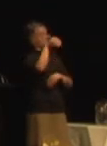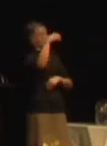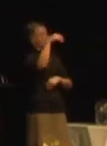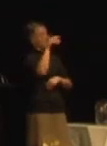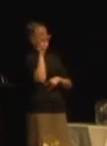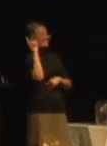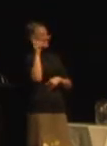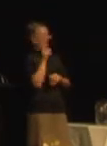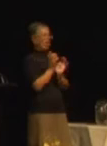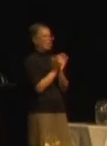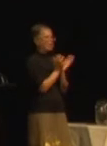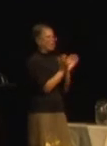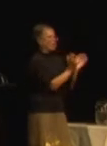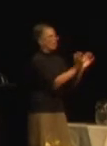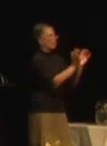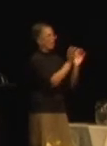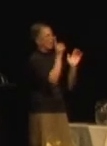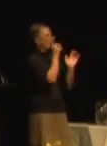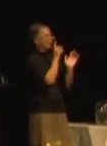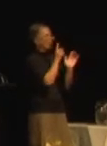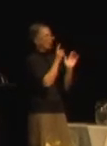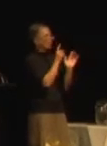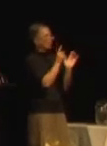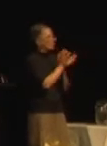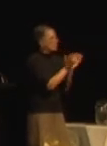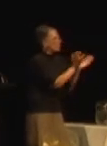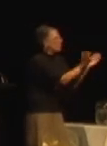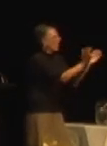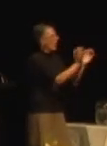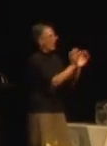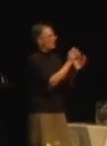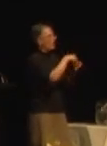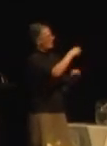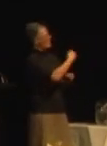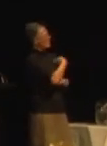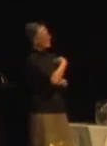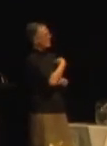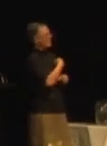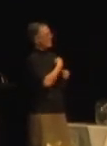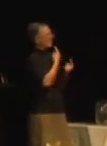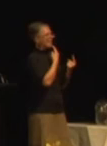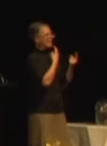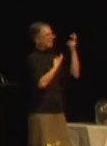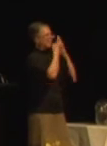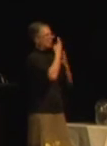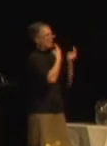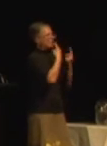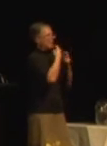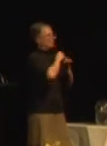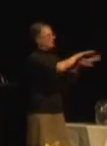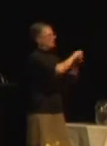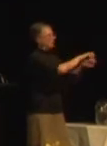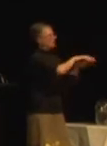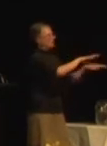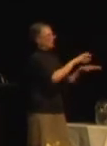media campaigns to simultaneously enrage and flatter their supporters and spread misinformation. It's ironic